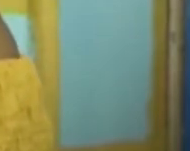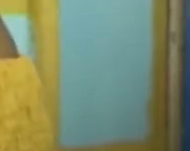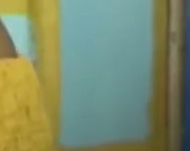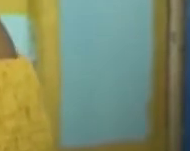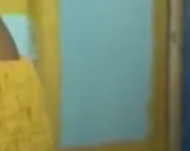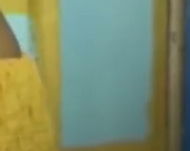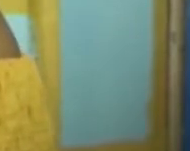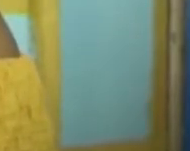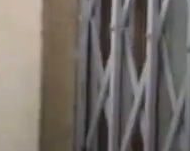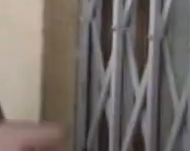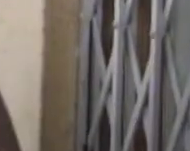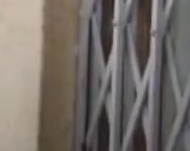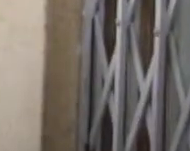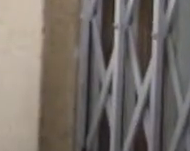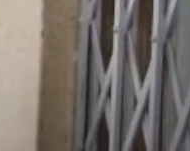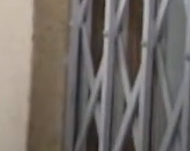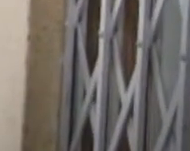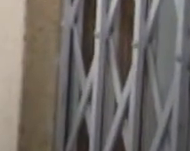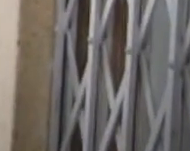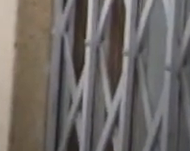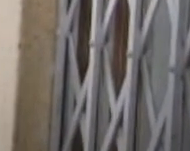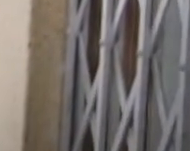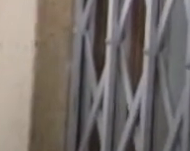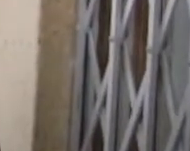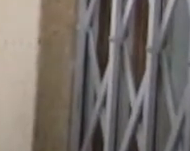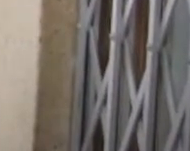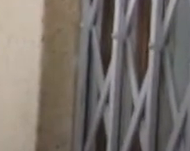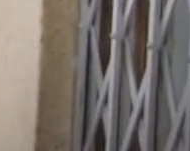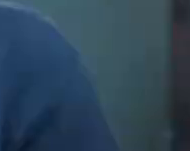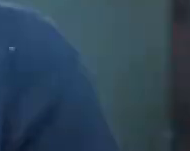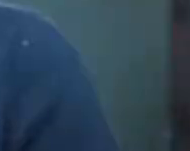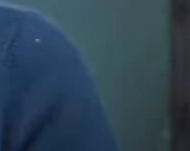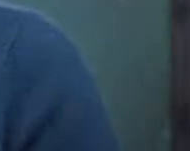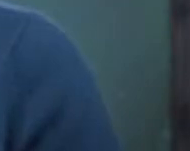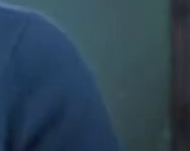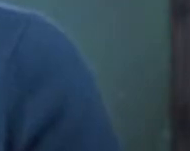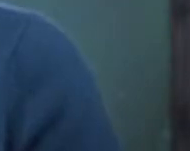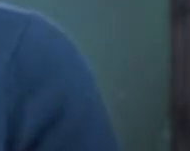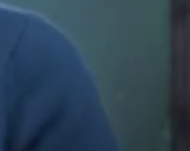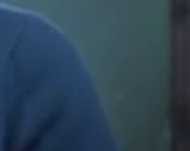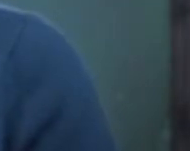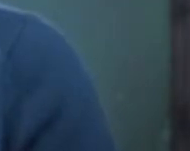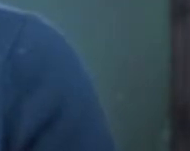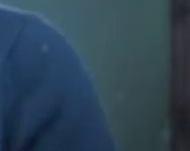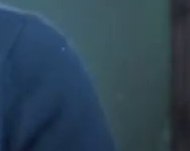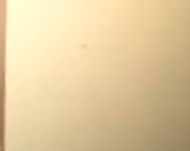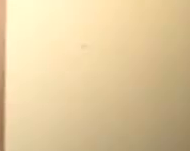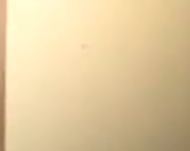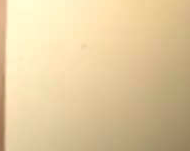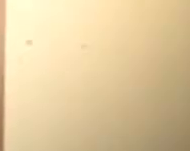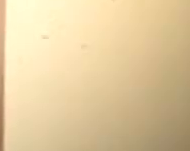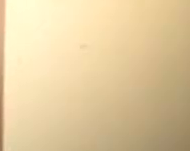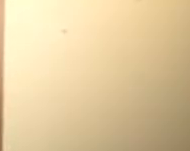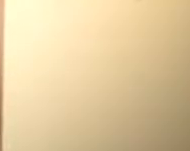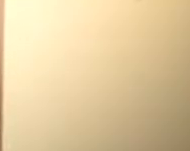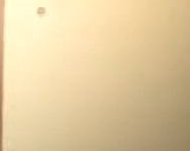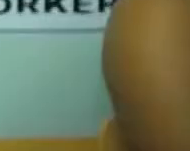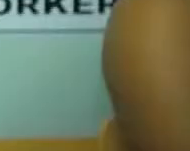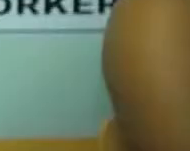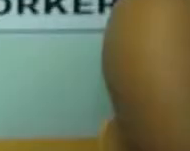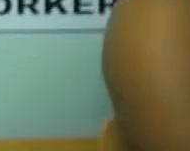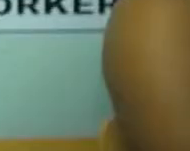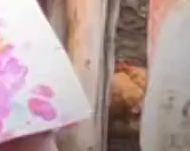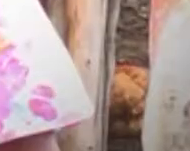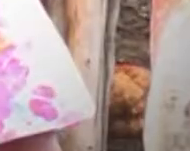careful the way you address me. Zako zinakuangaje? Huwezi kaa dakika mbili hata bila kuteta. You will all sign new contracts. And I am supposed to be